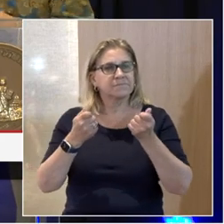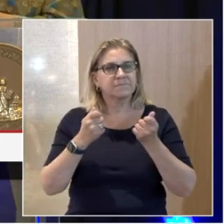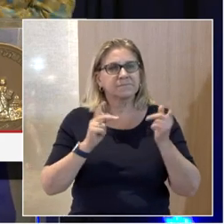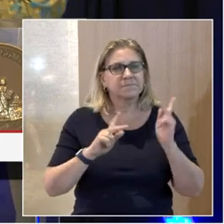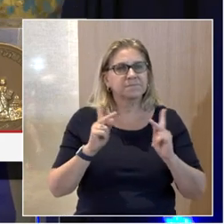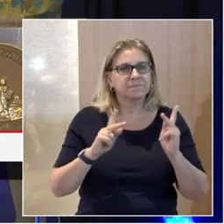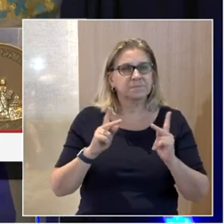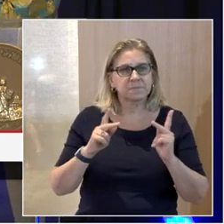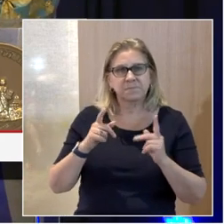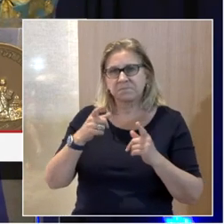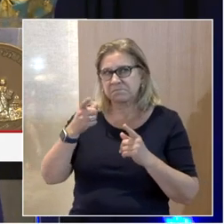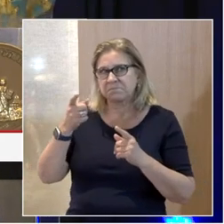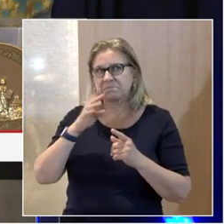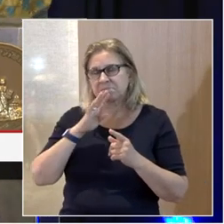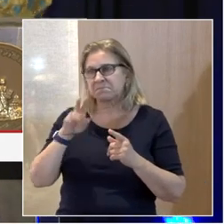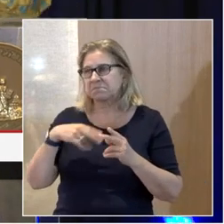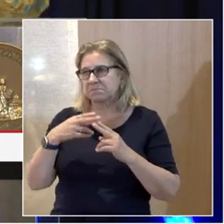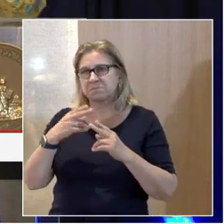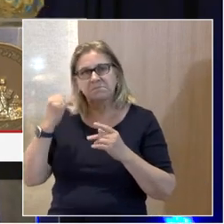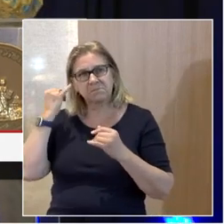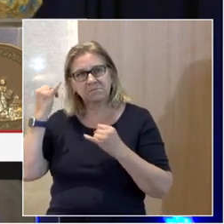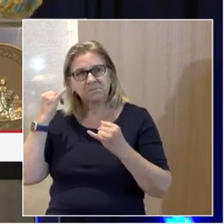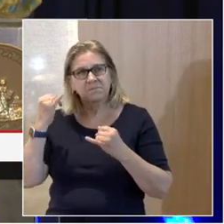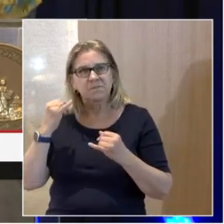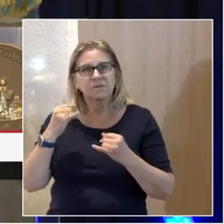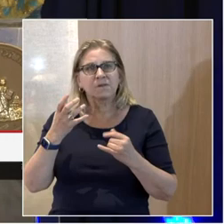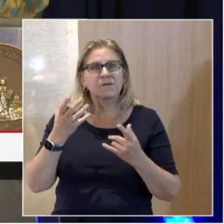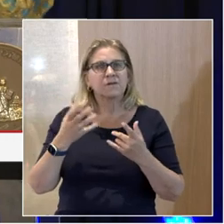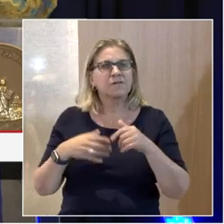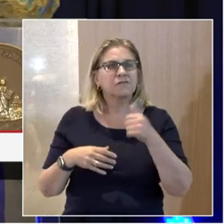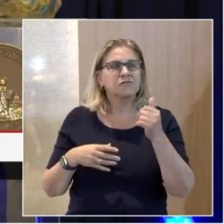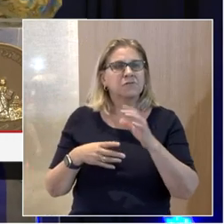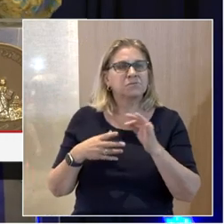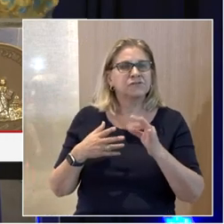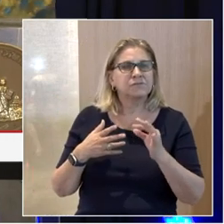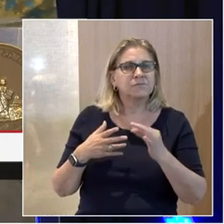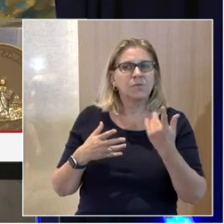your options, and what are the three most important options?